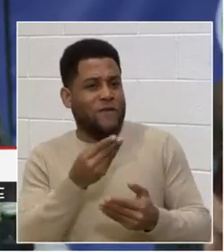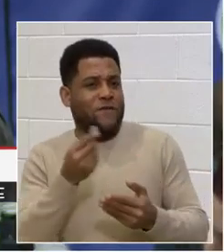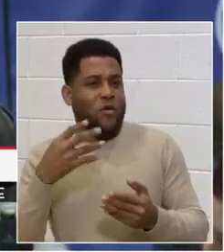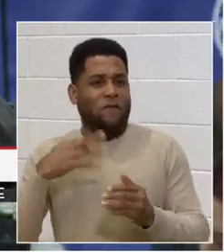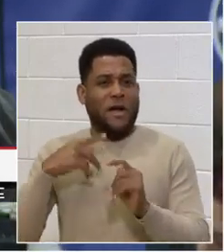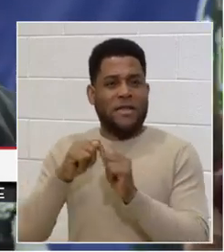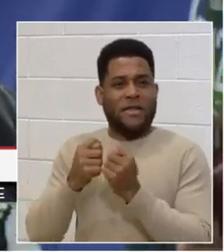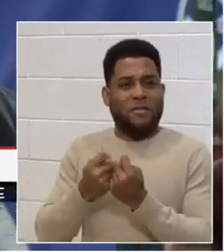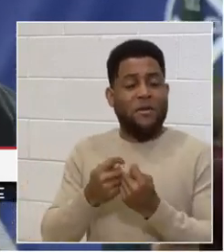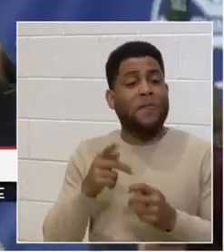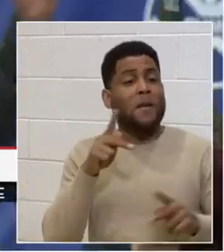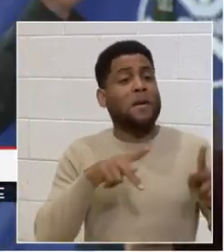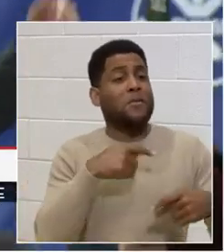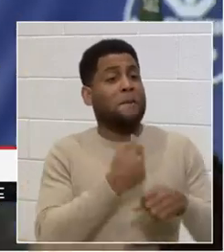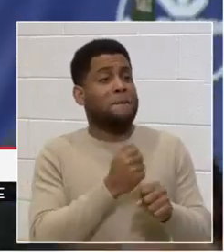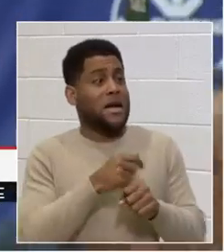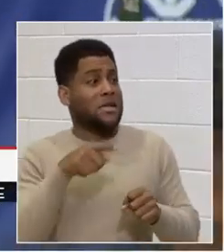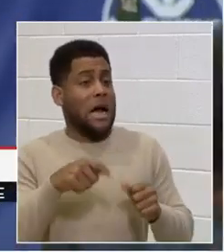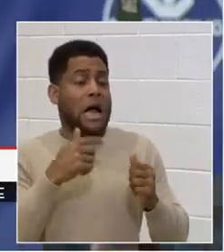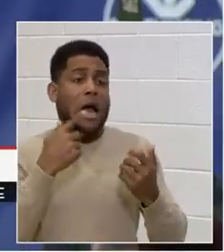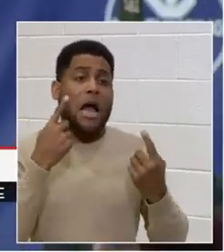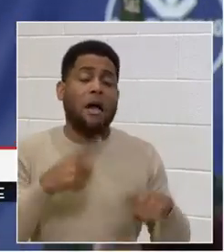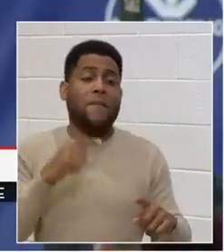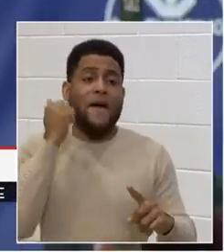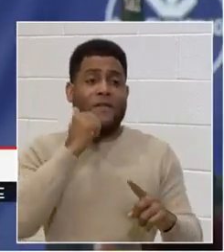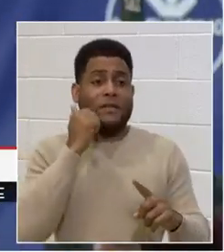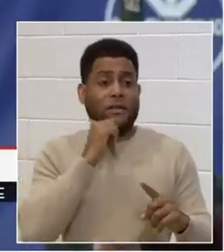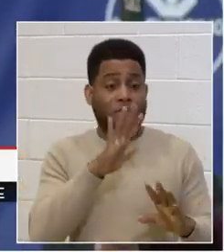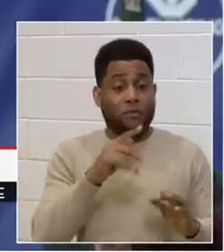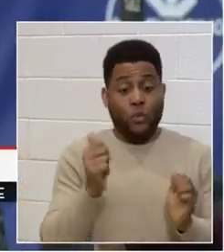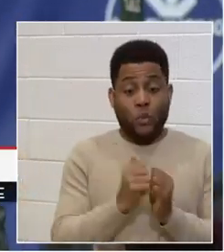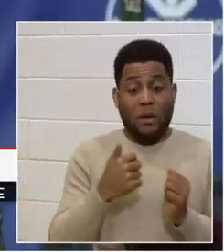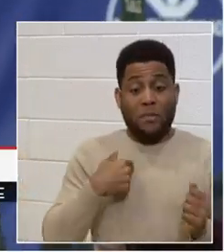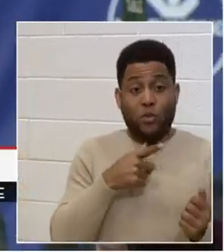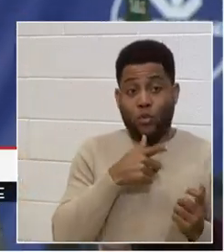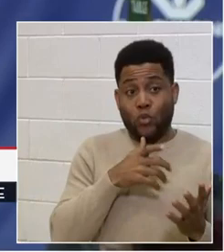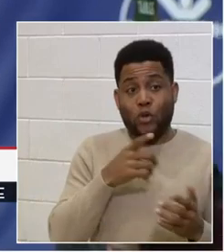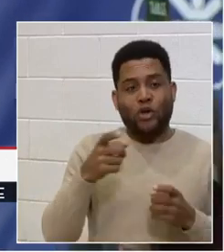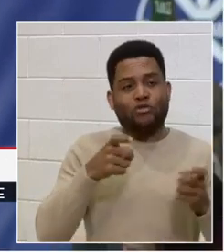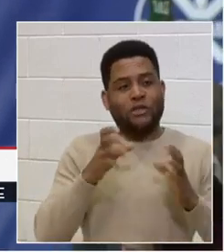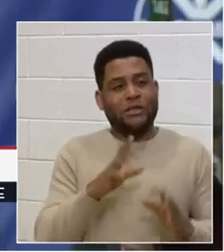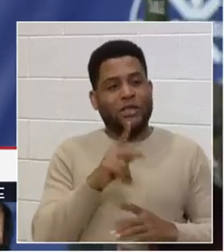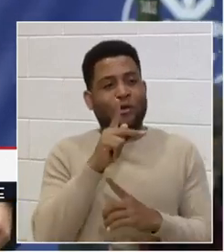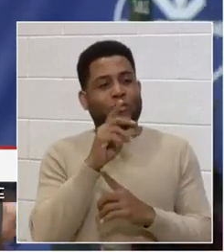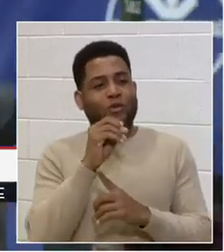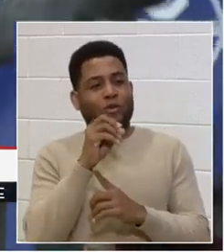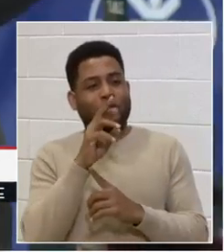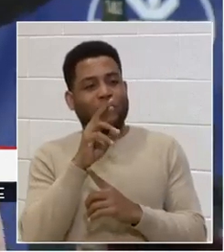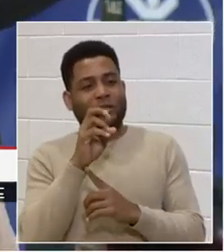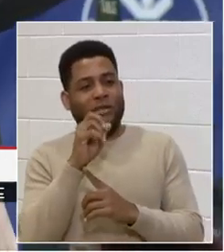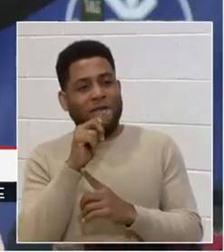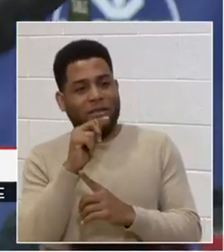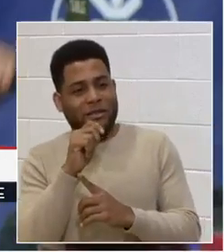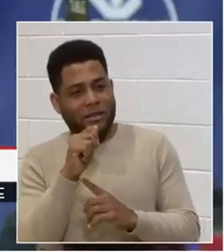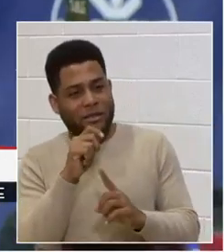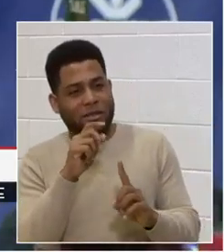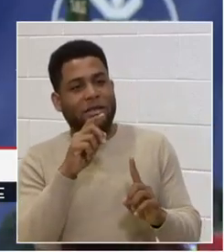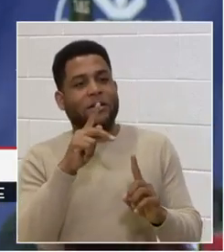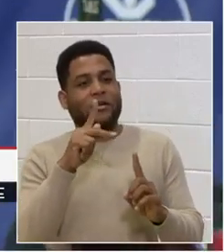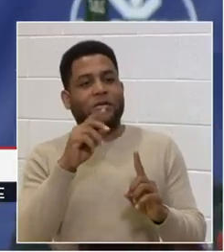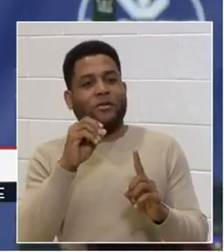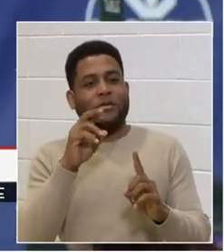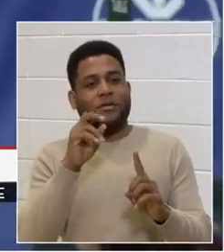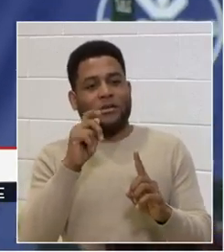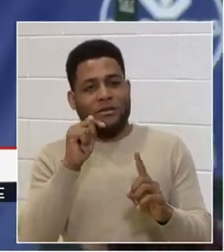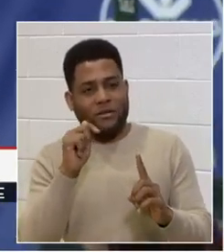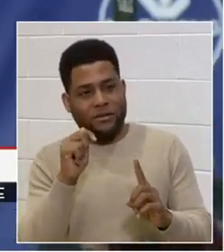make it happen on the ground. So I have with me tonight Director Cozart, who's the Director of the Office of Planning.